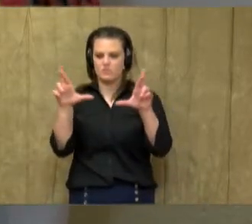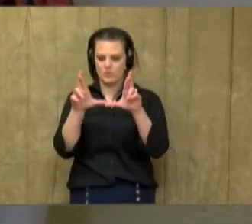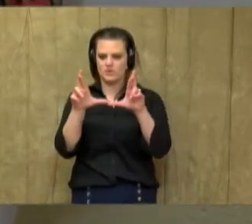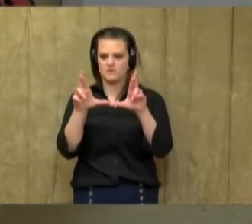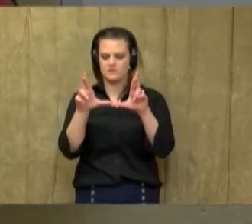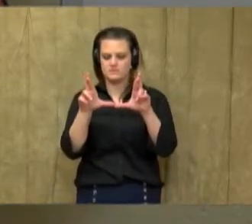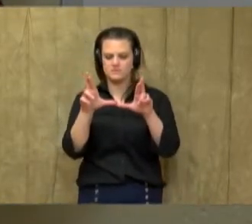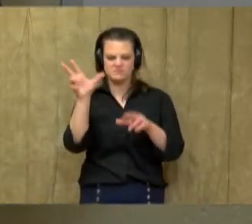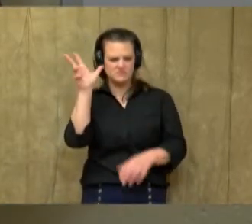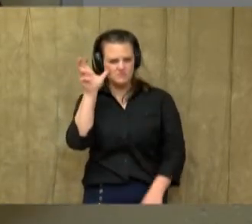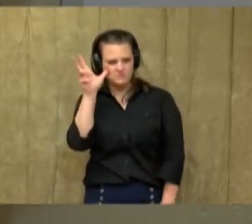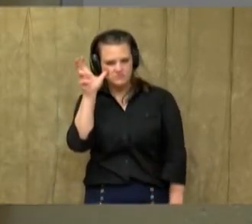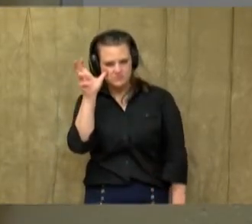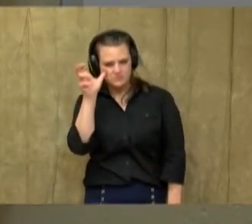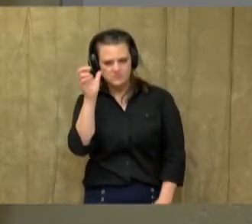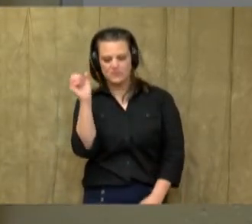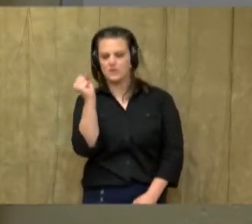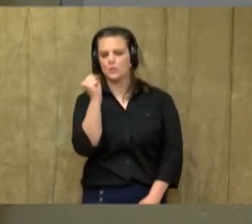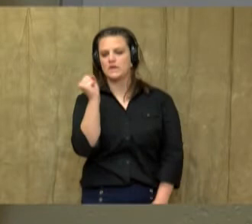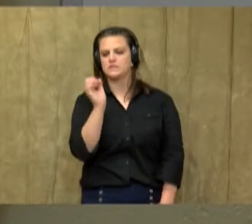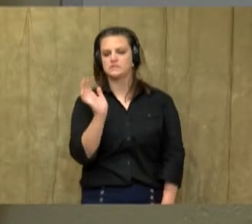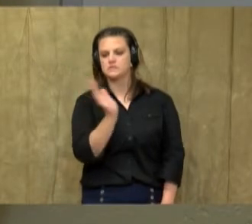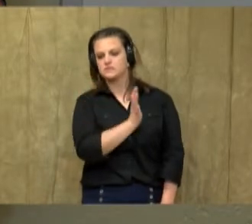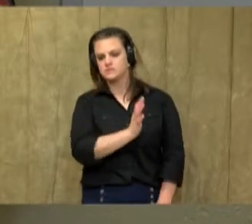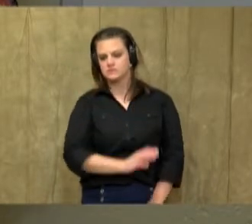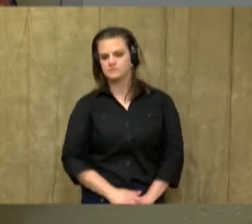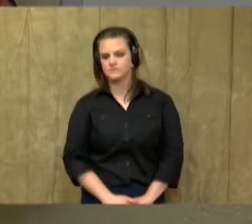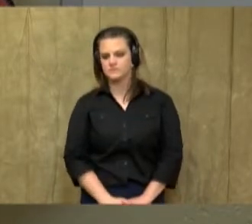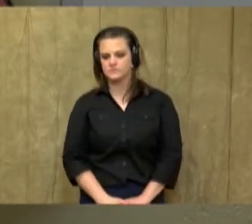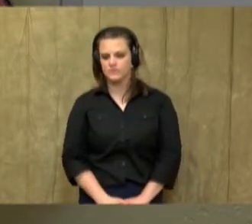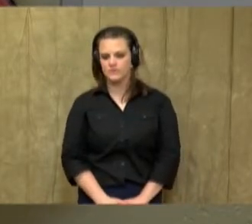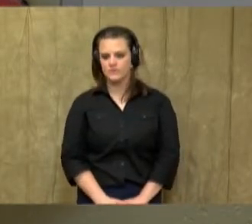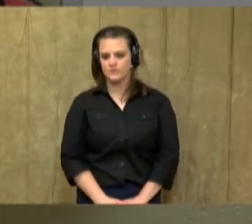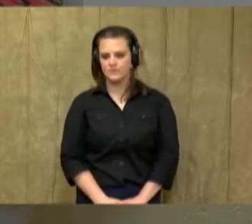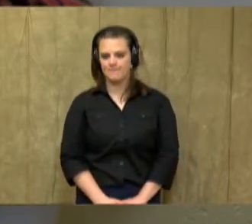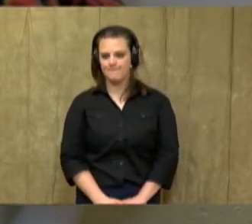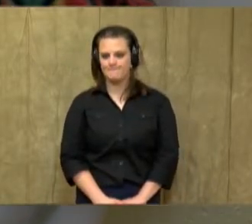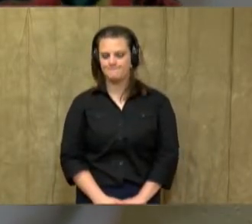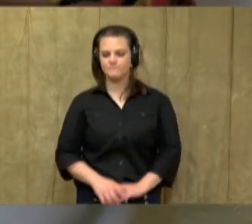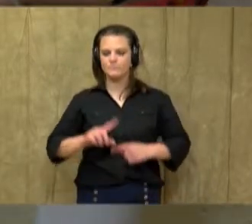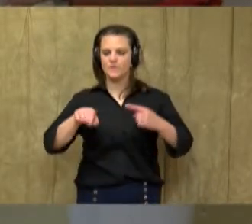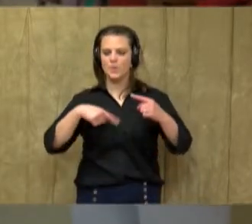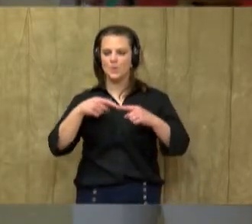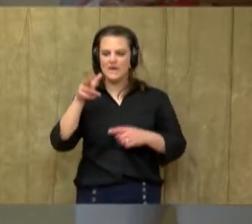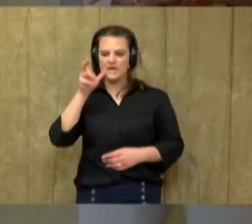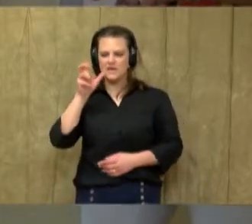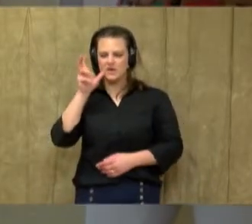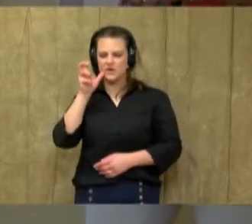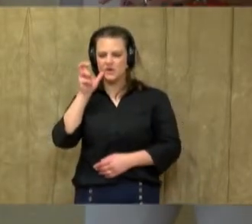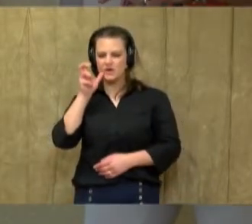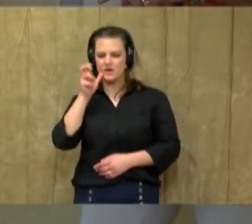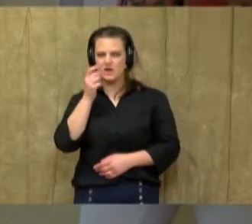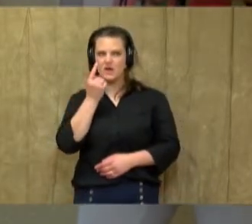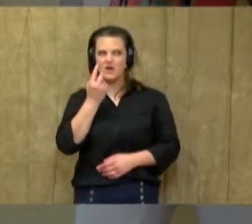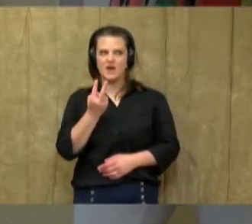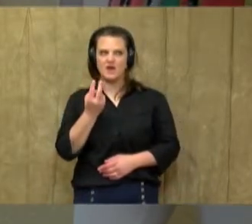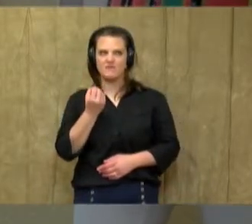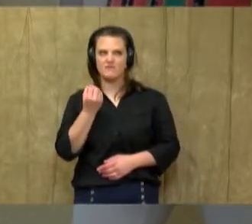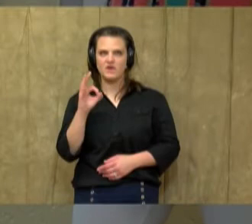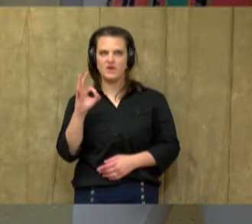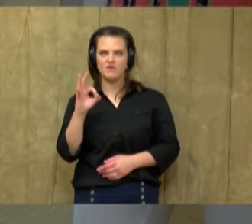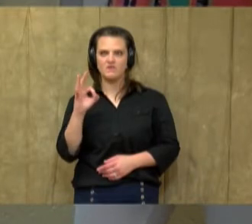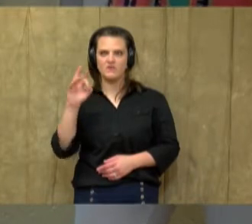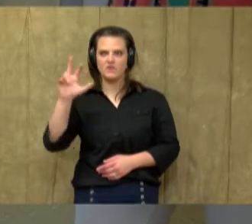I hear that, and I'm going to erase this right here so it's not on our ruler, but when I hear that, I hear half